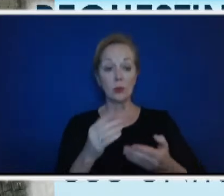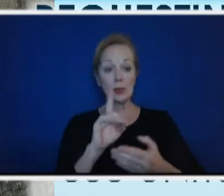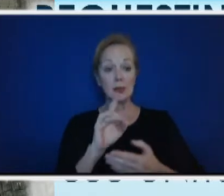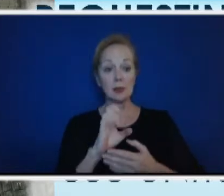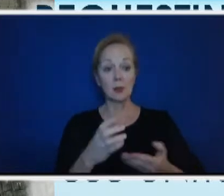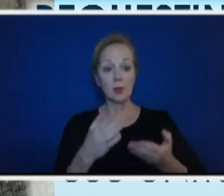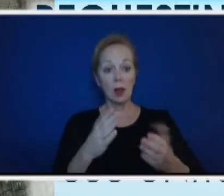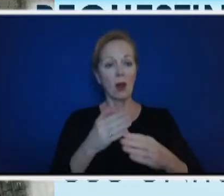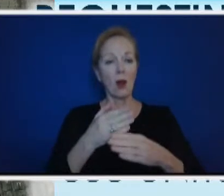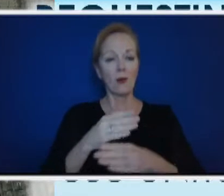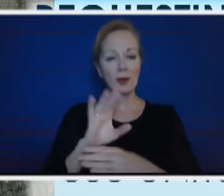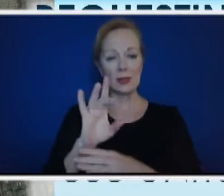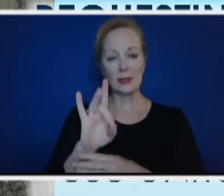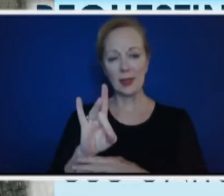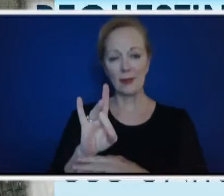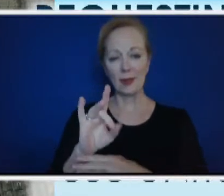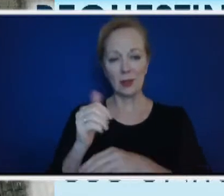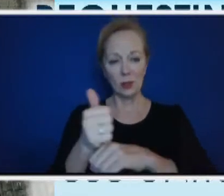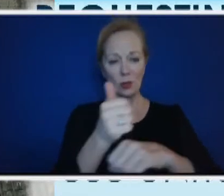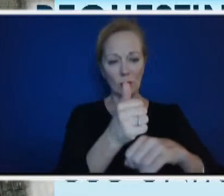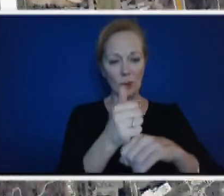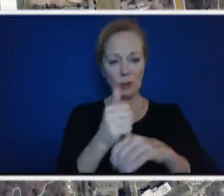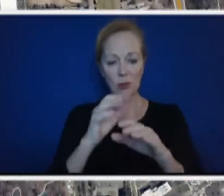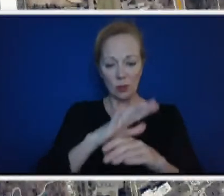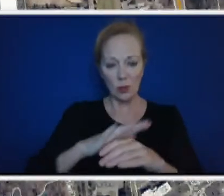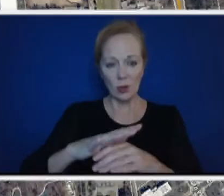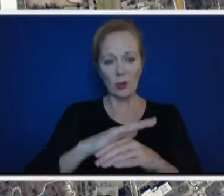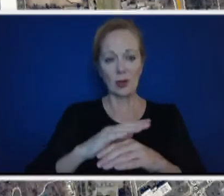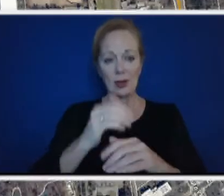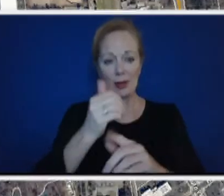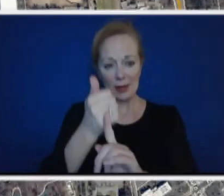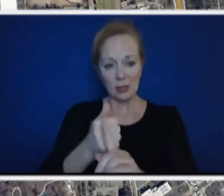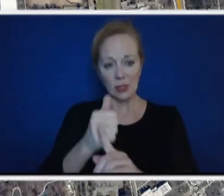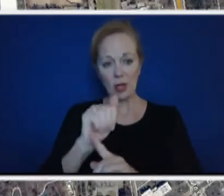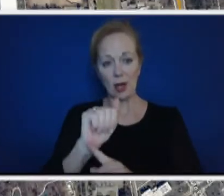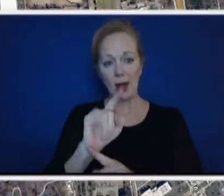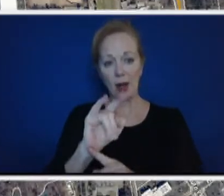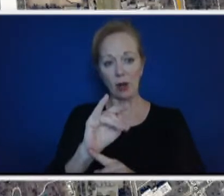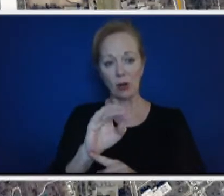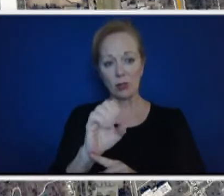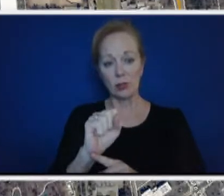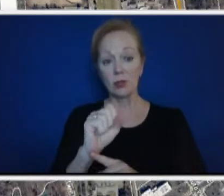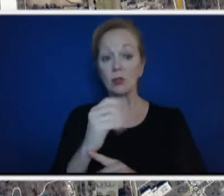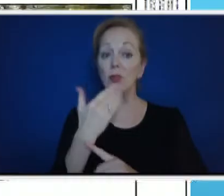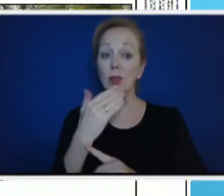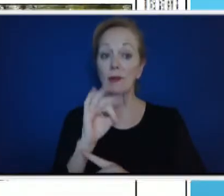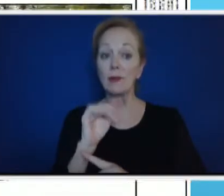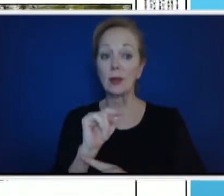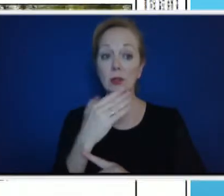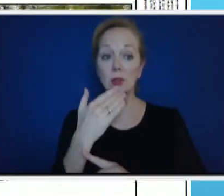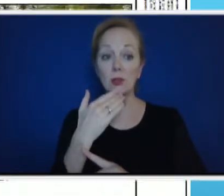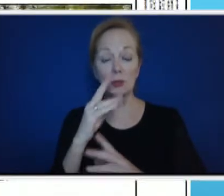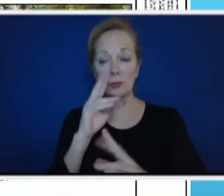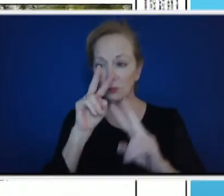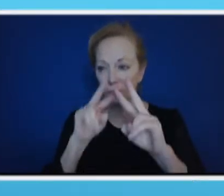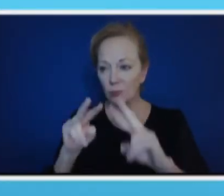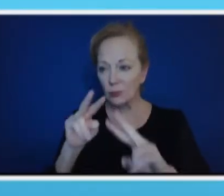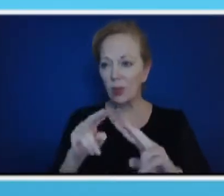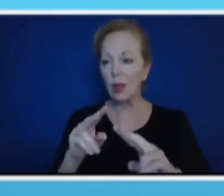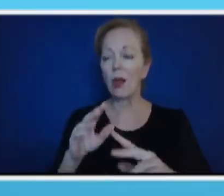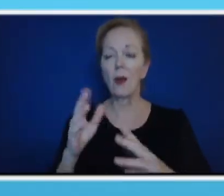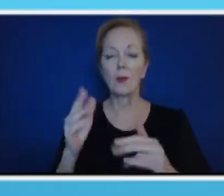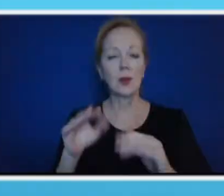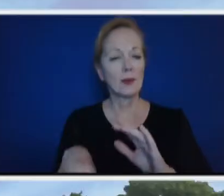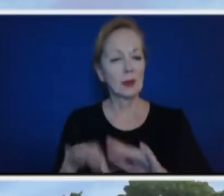over 7 units per acre. So we think that is a good fit for the area. There's a look at it in context. I hope you'll find that